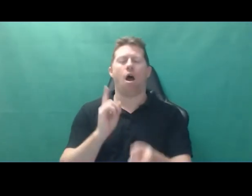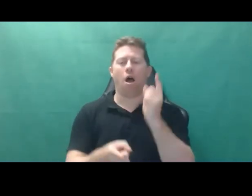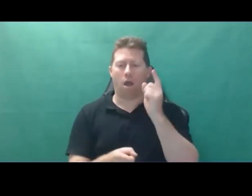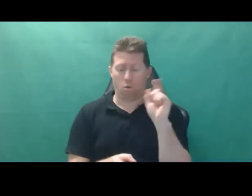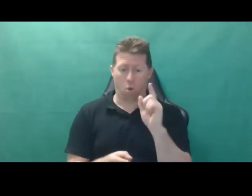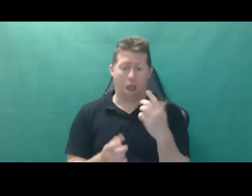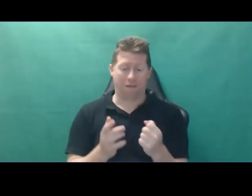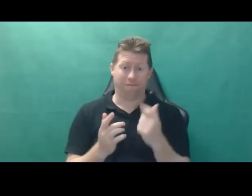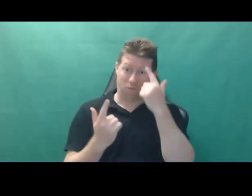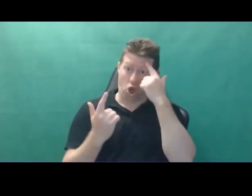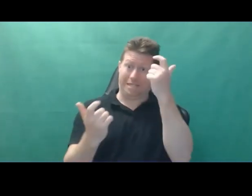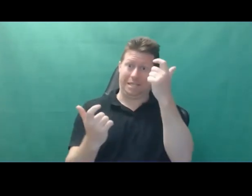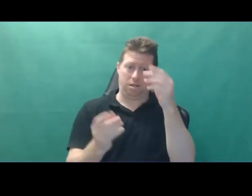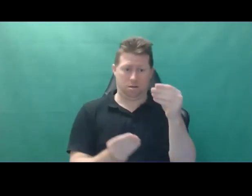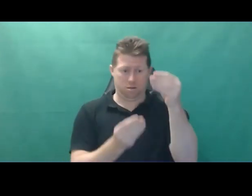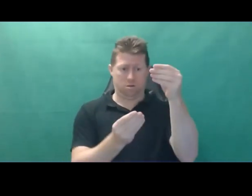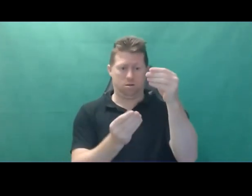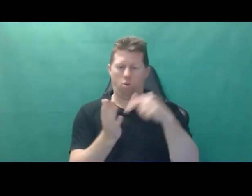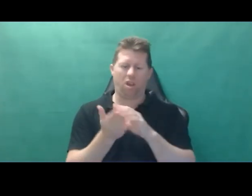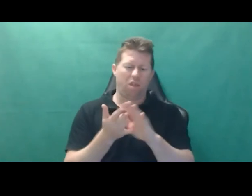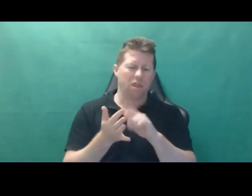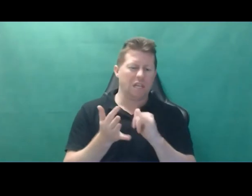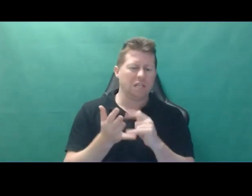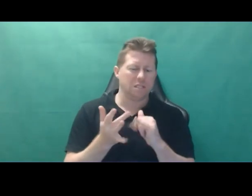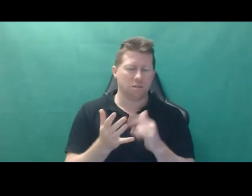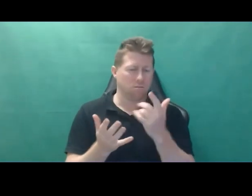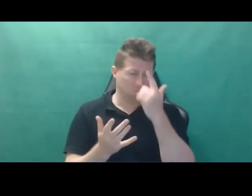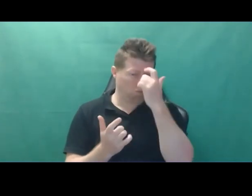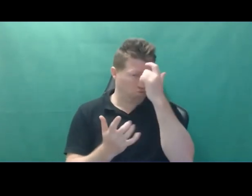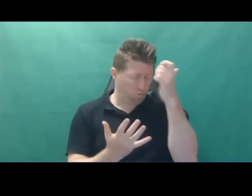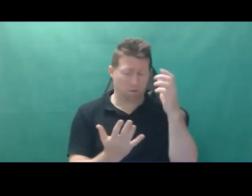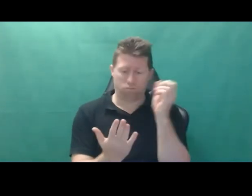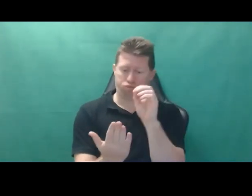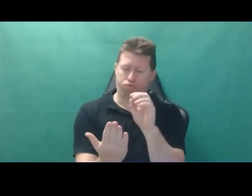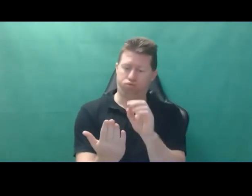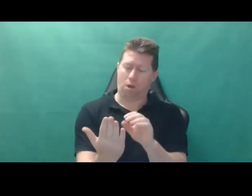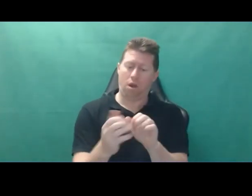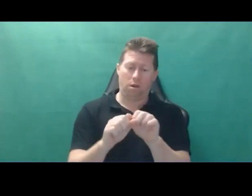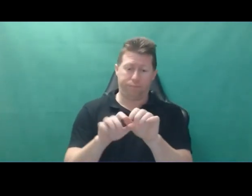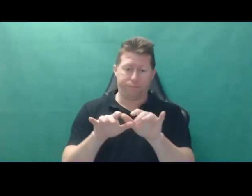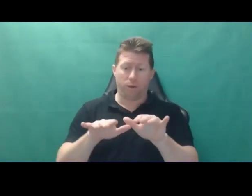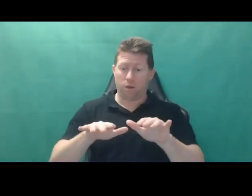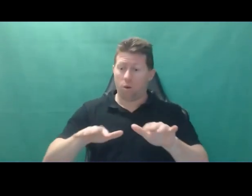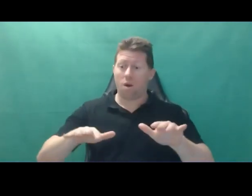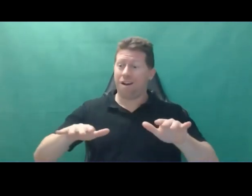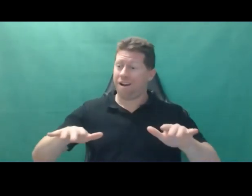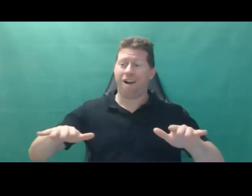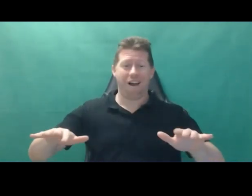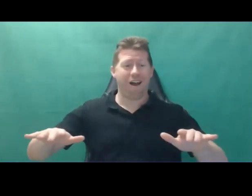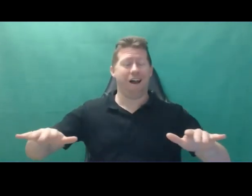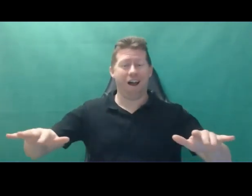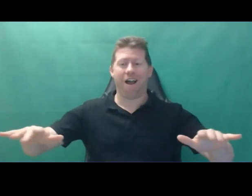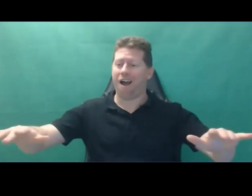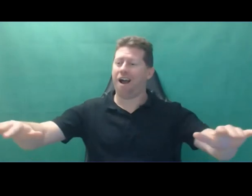thesis or an idea and, and it, and it spreads. And then, of course, it, it, genders in